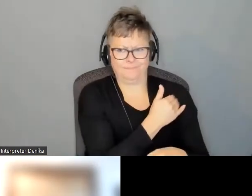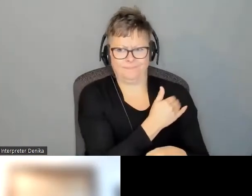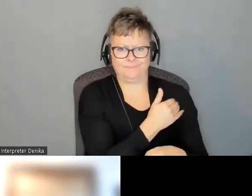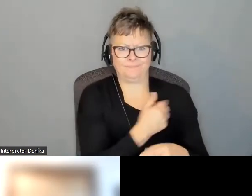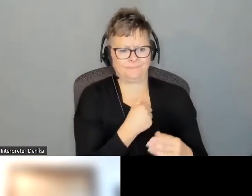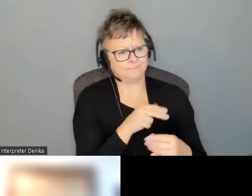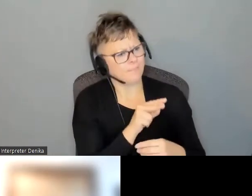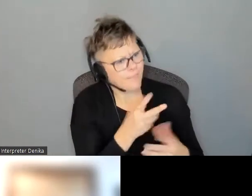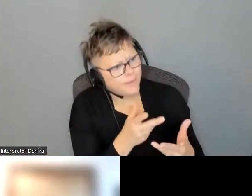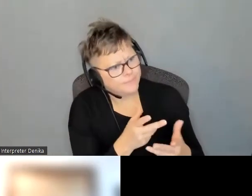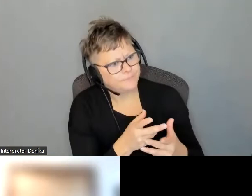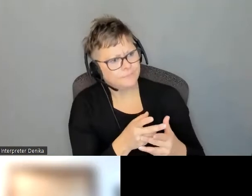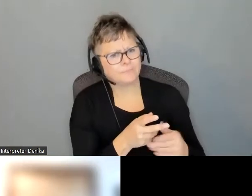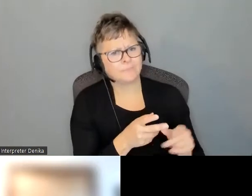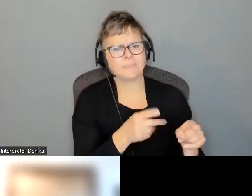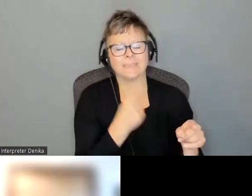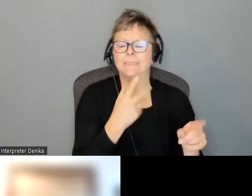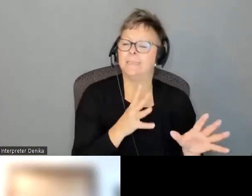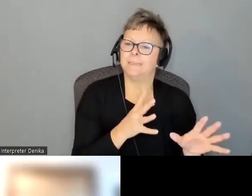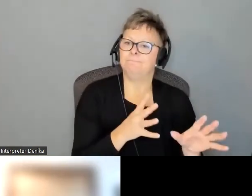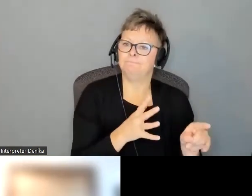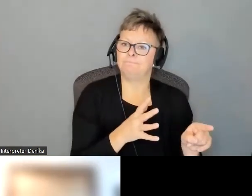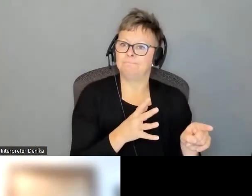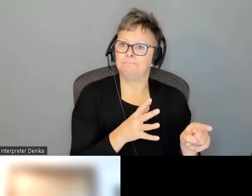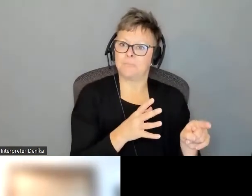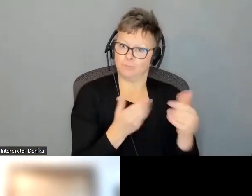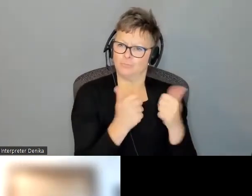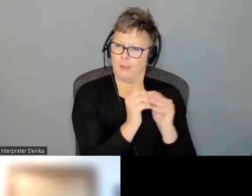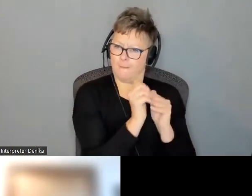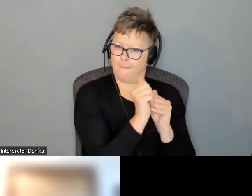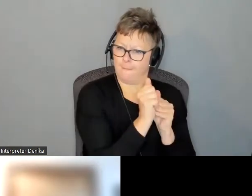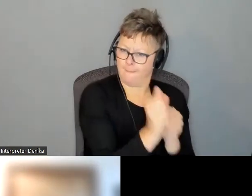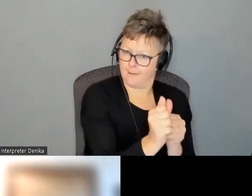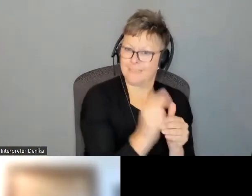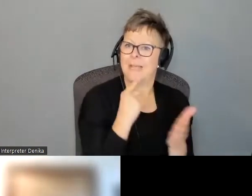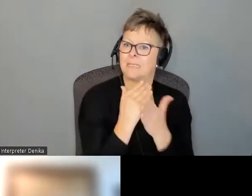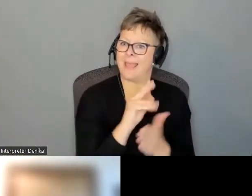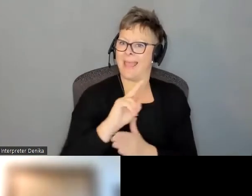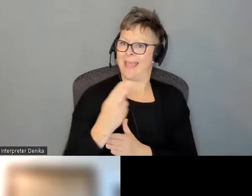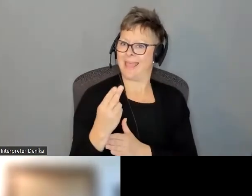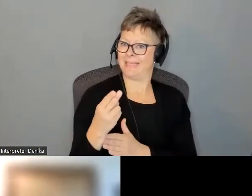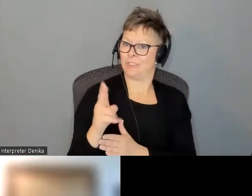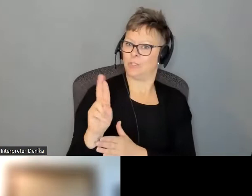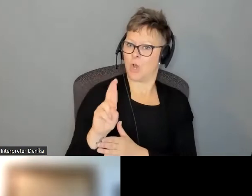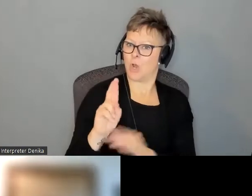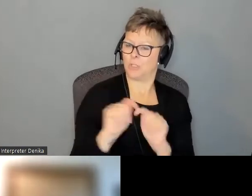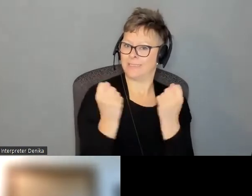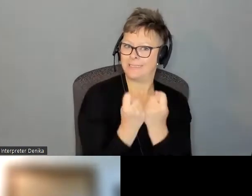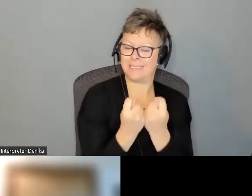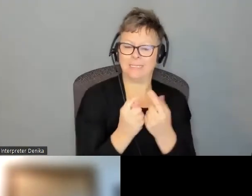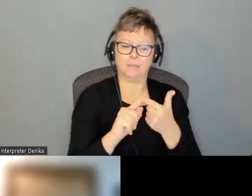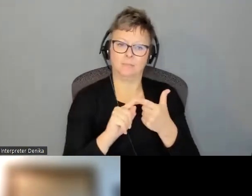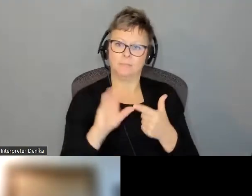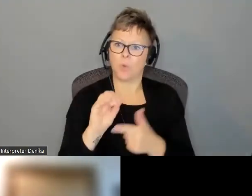you need to understand one thing. So here's this guidance. And it talks about your HR team. It talks about your occupational health. It talks about your IT team. He